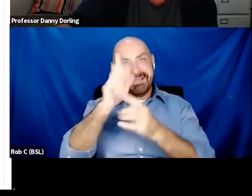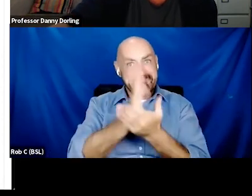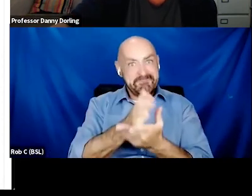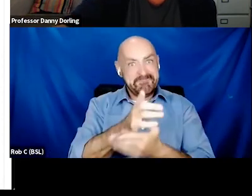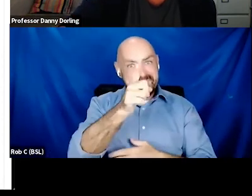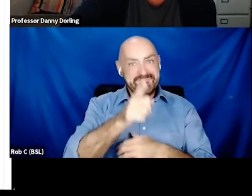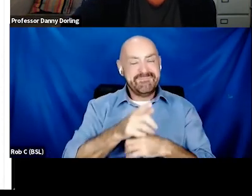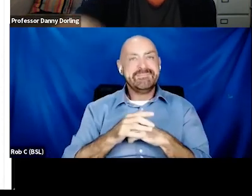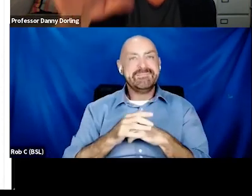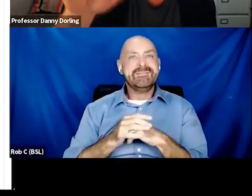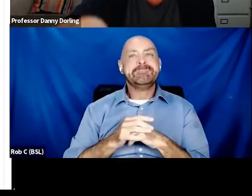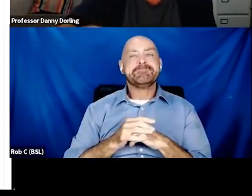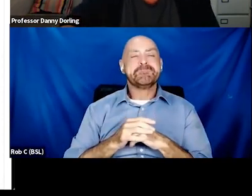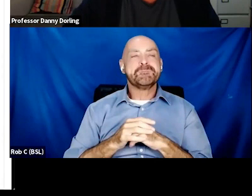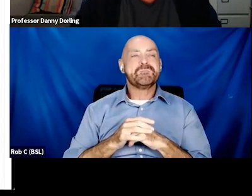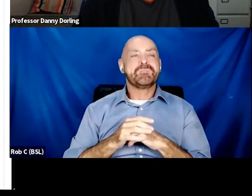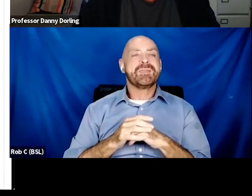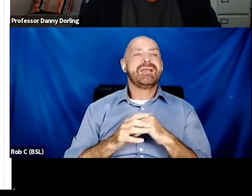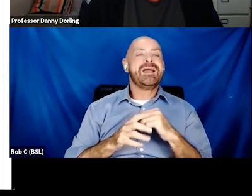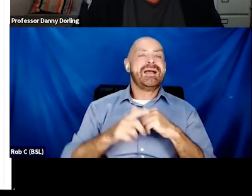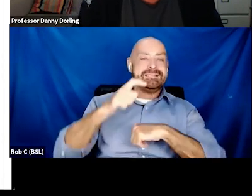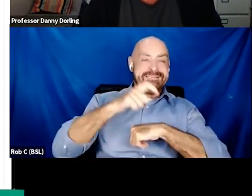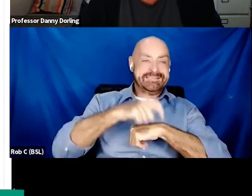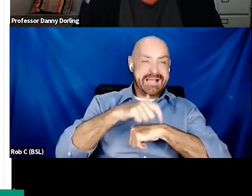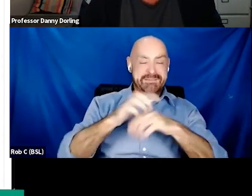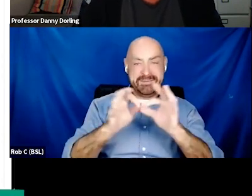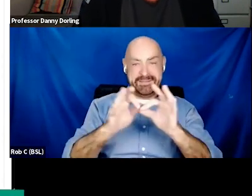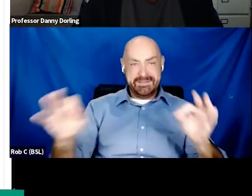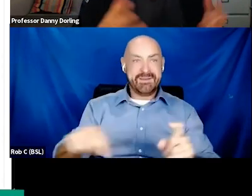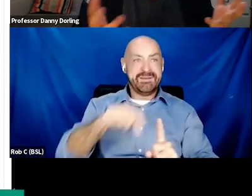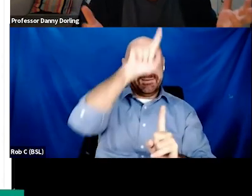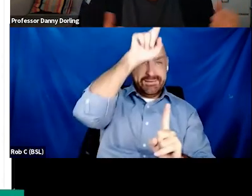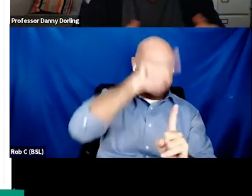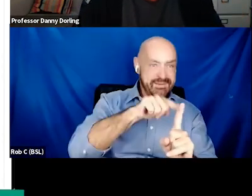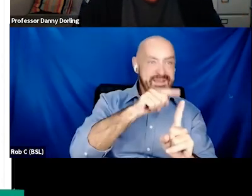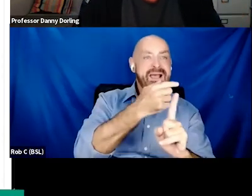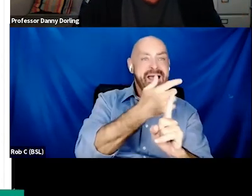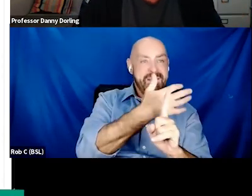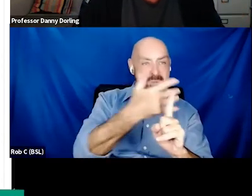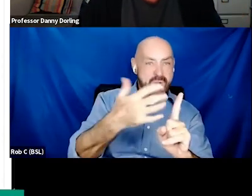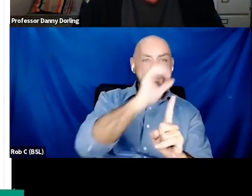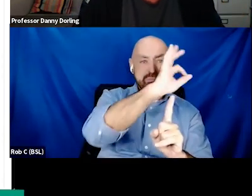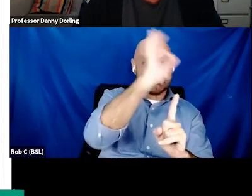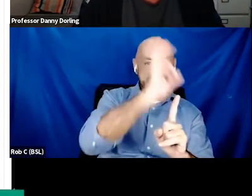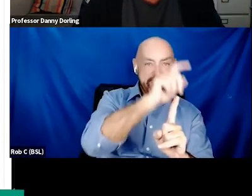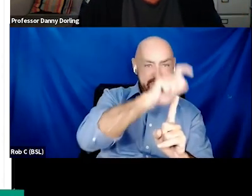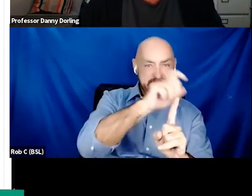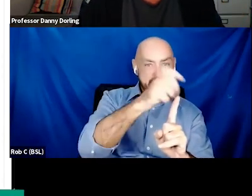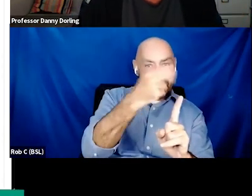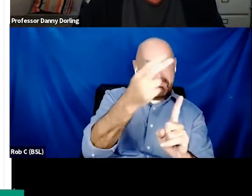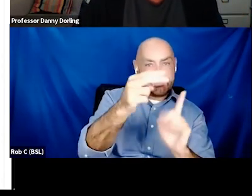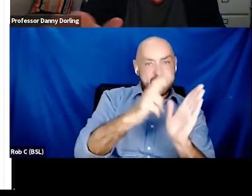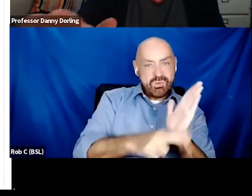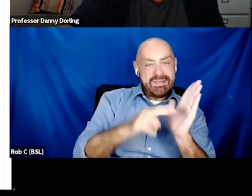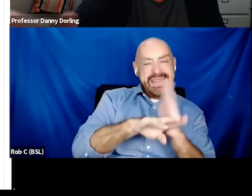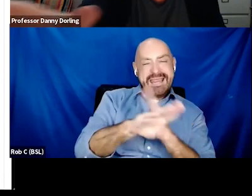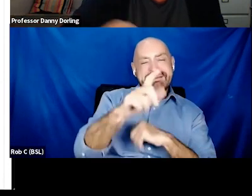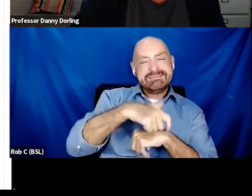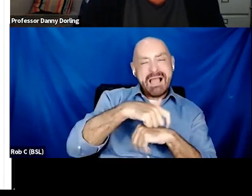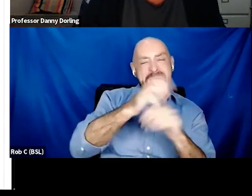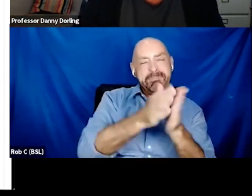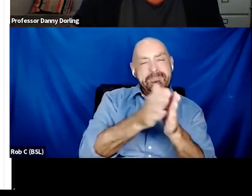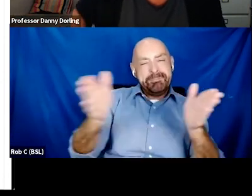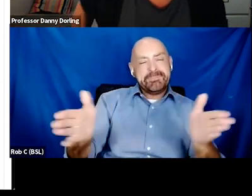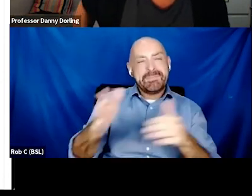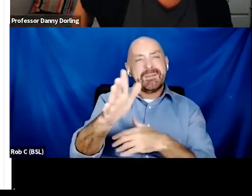The x-axis is time, the y-axis is what proportion of people say that life will return to normal in a certain amount of time. The little